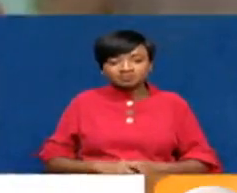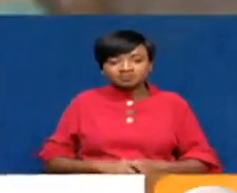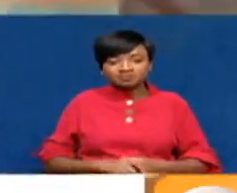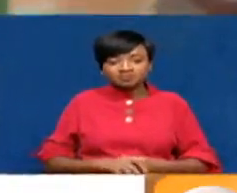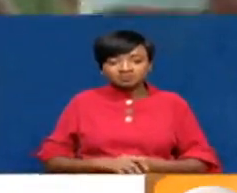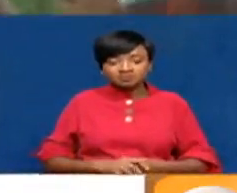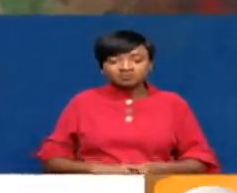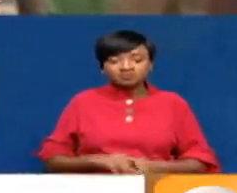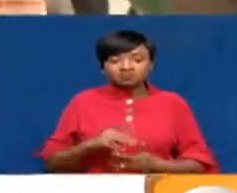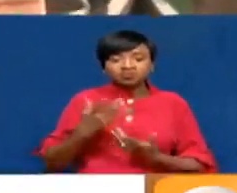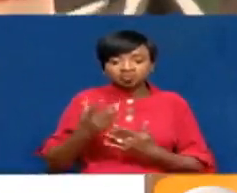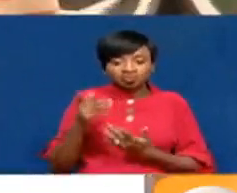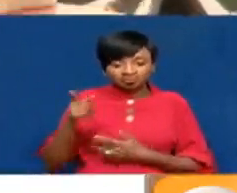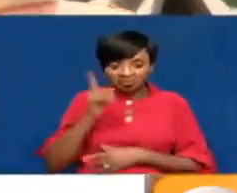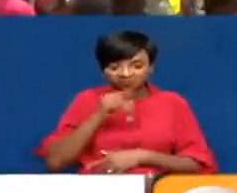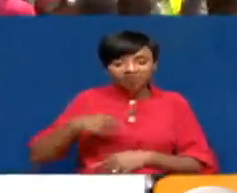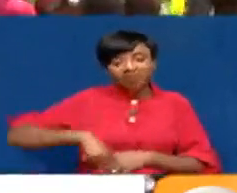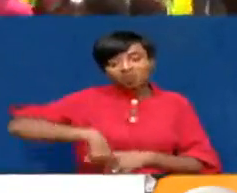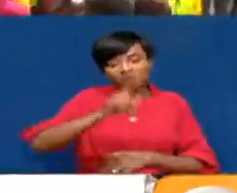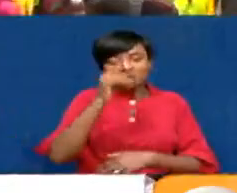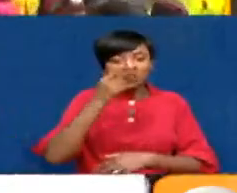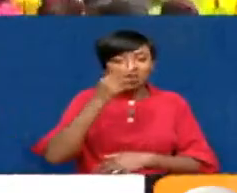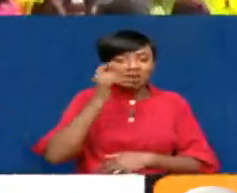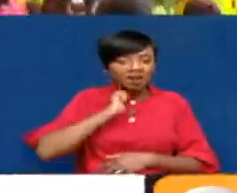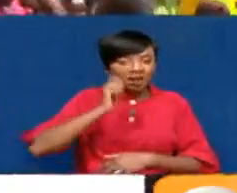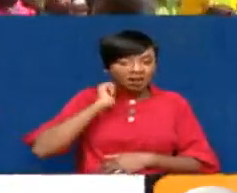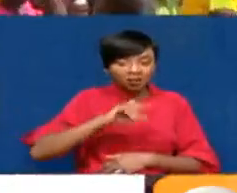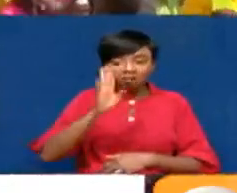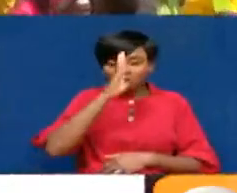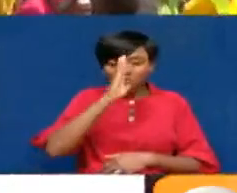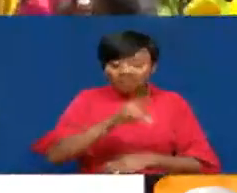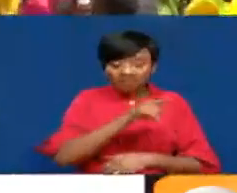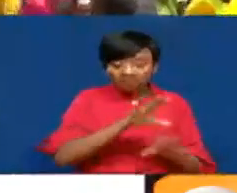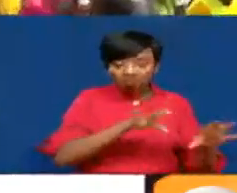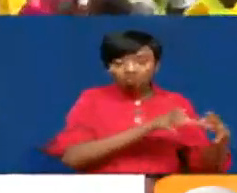The campaign caravan later campaigned in Narok. On Sunday, Kenya